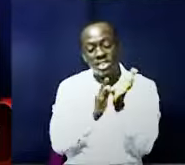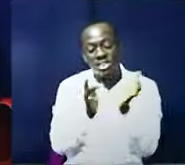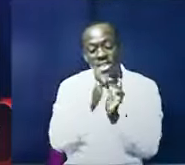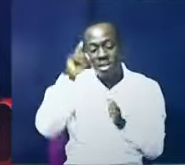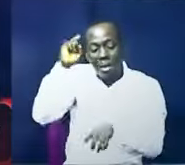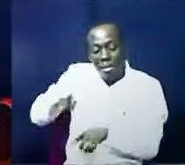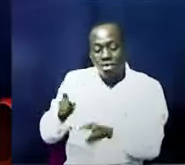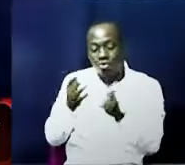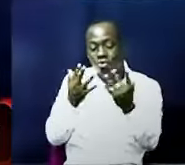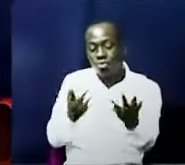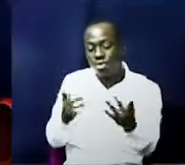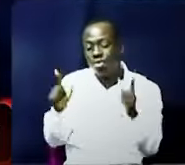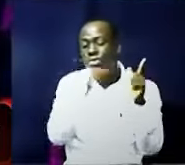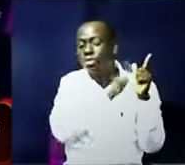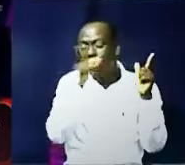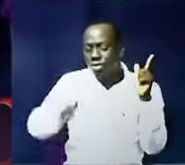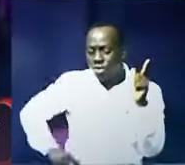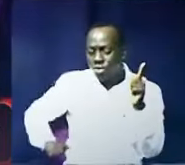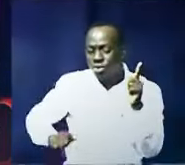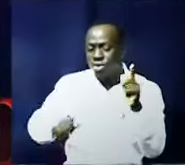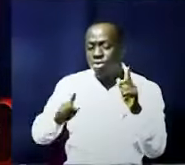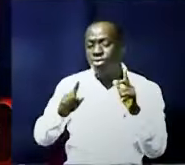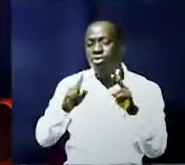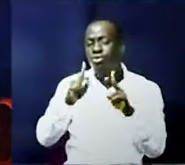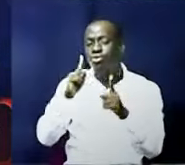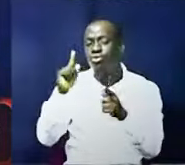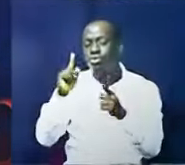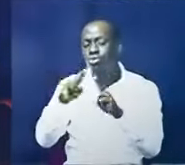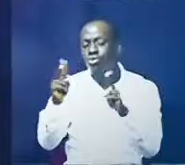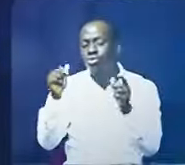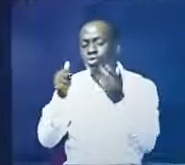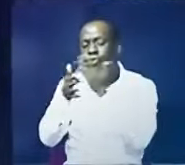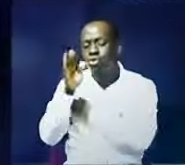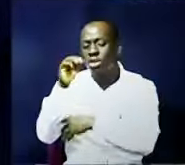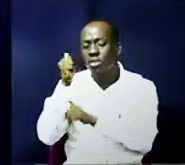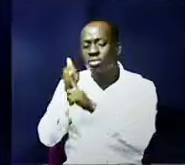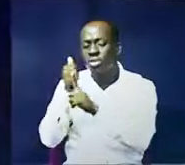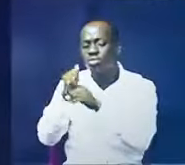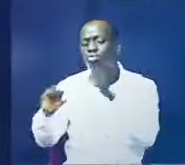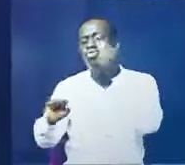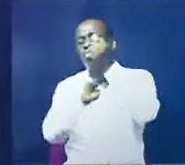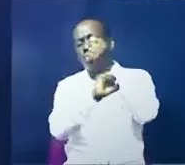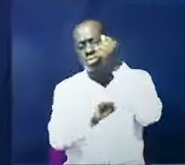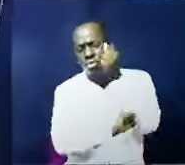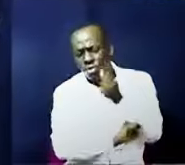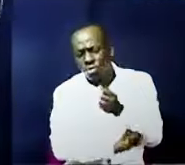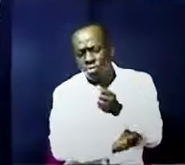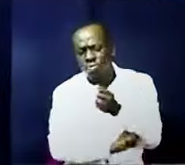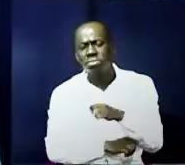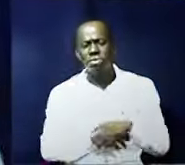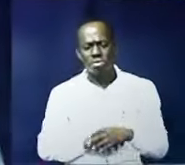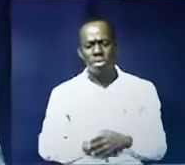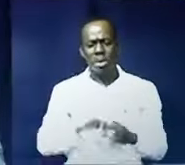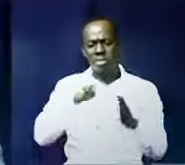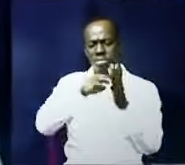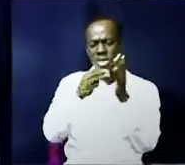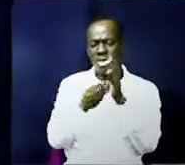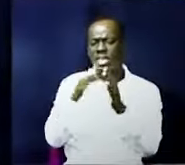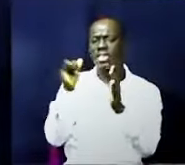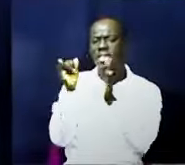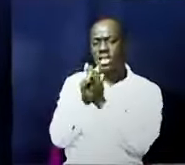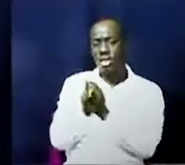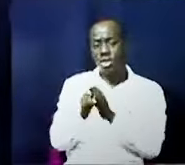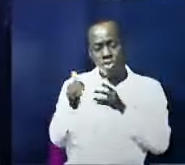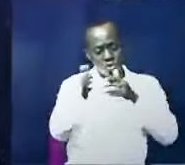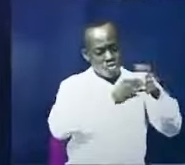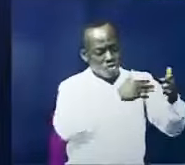for sustenance, then all of us who have been unleashed into ministry should wait upon God for strength. And yeah,